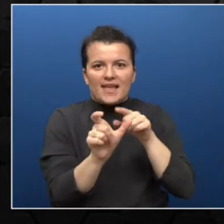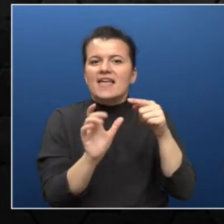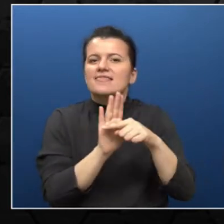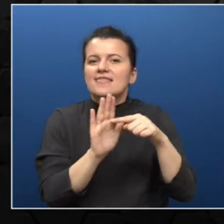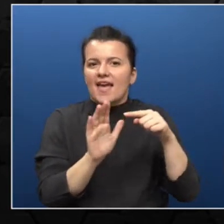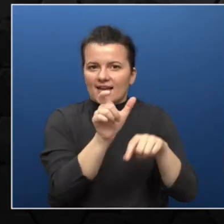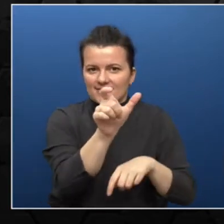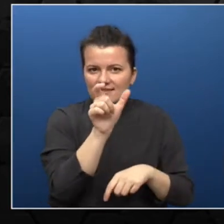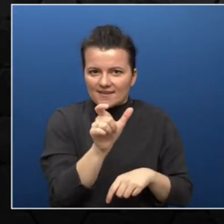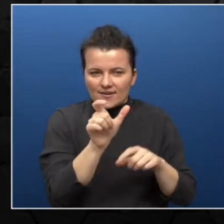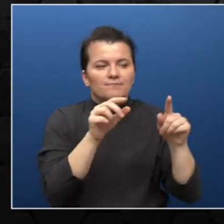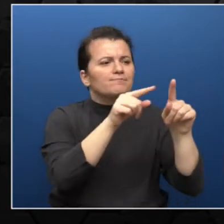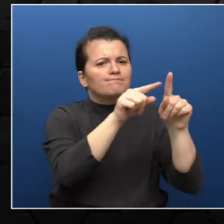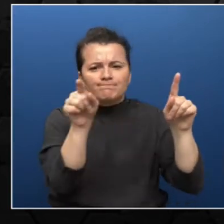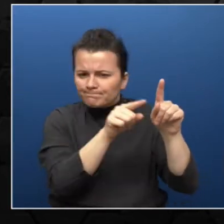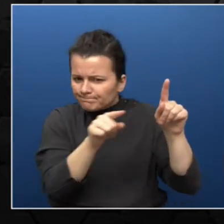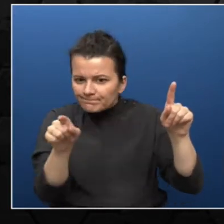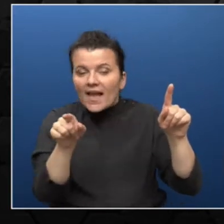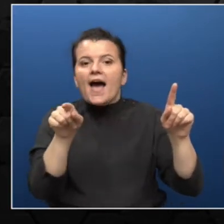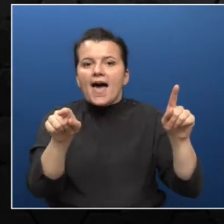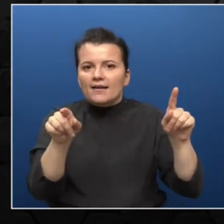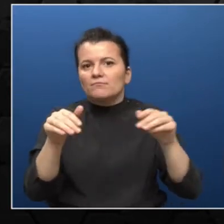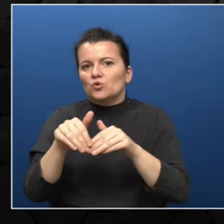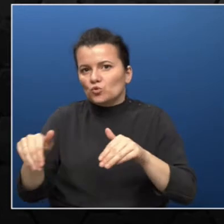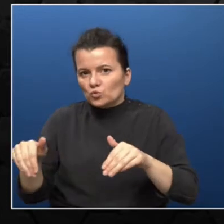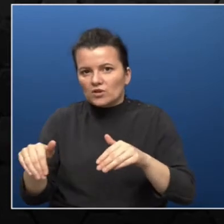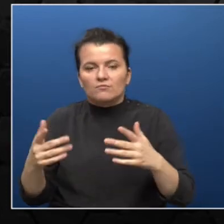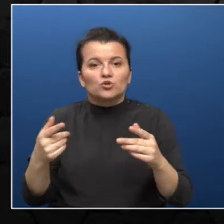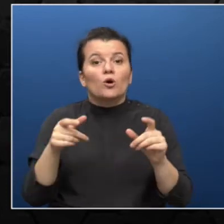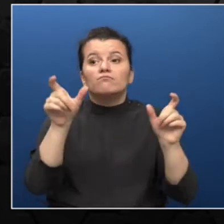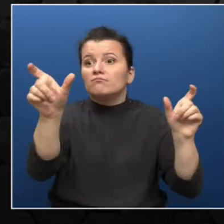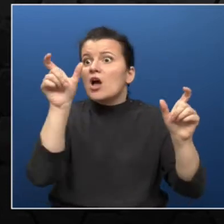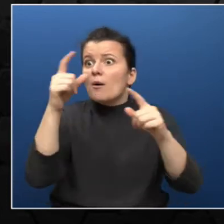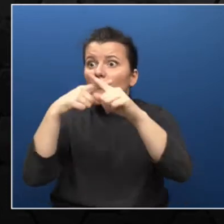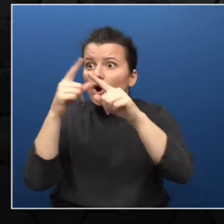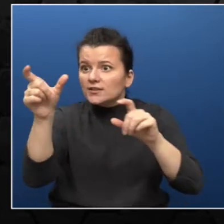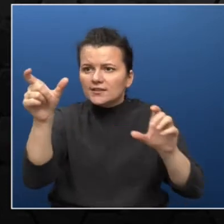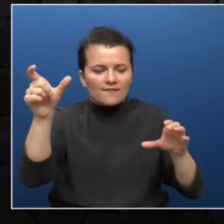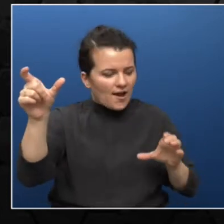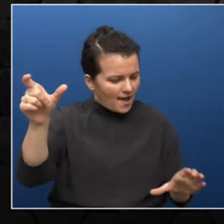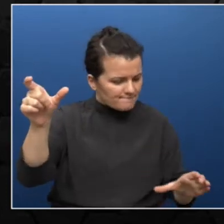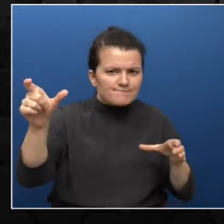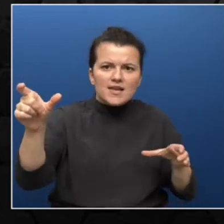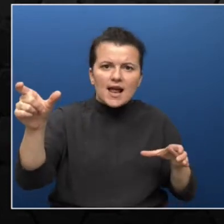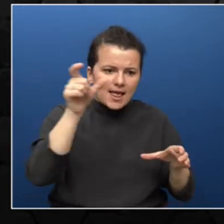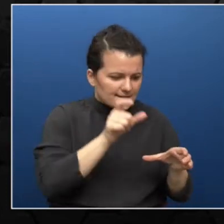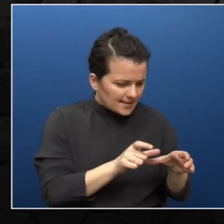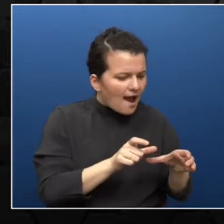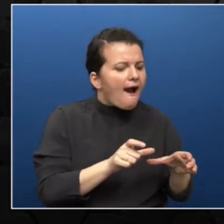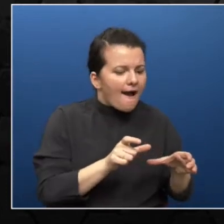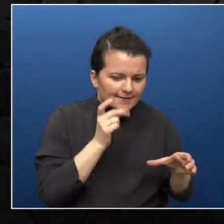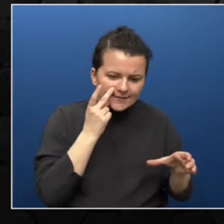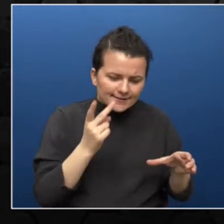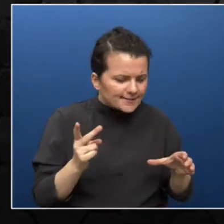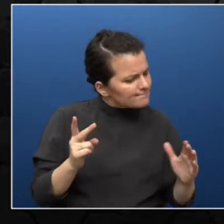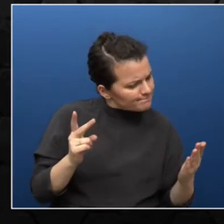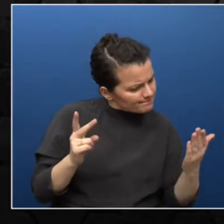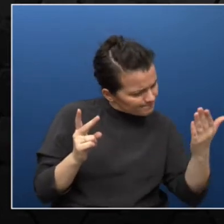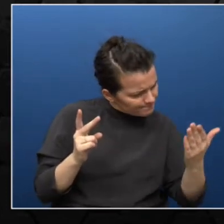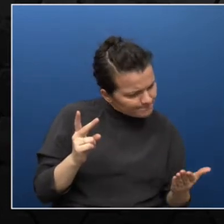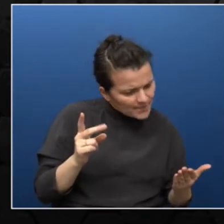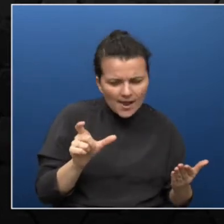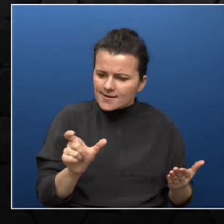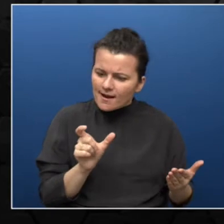compare these words to the before words that you got, and on the previous sentiment analysis data